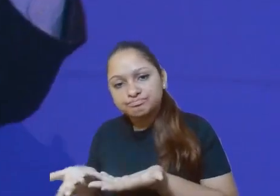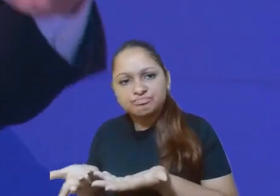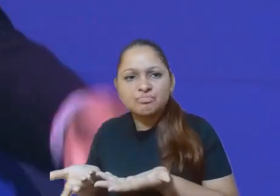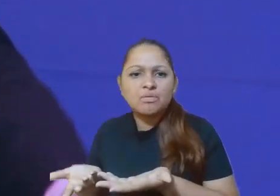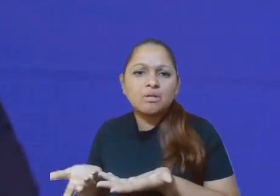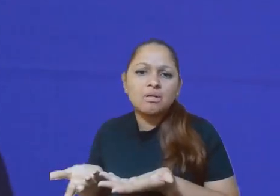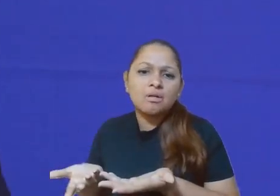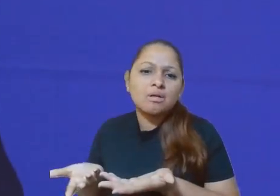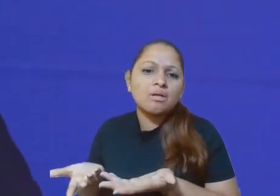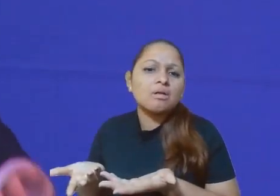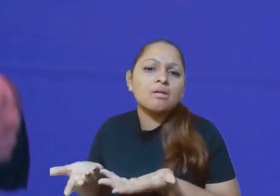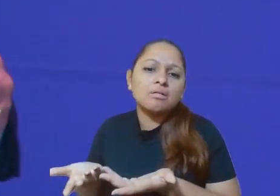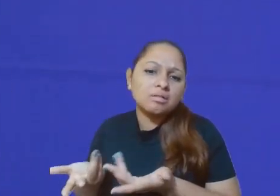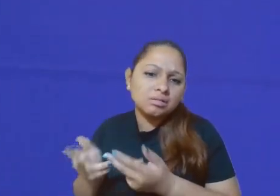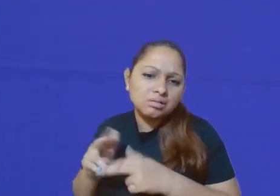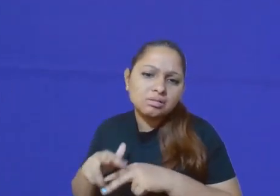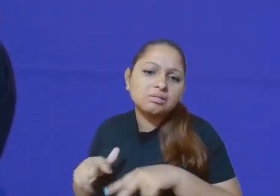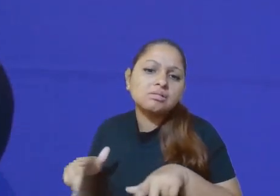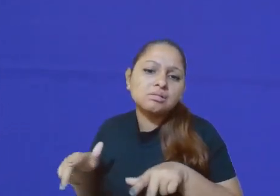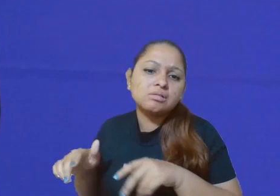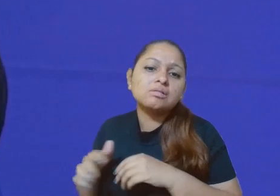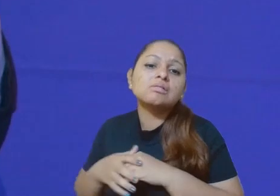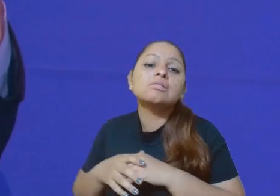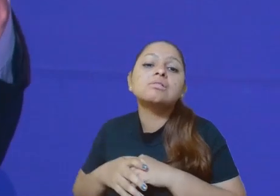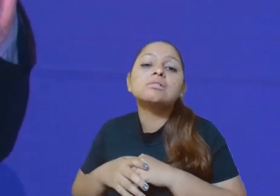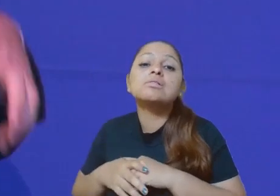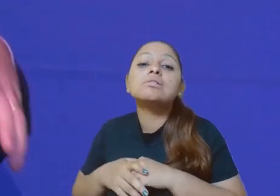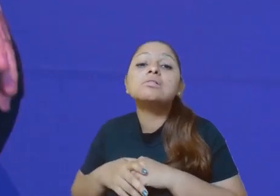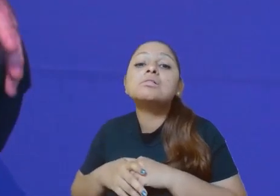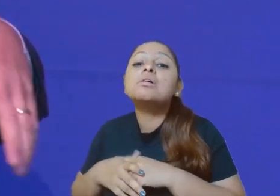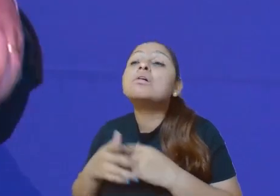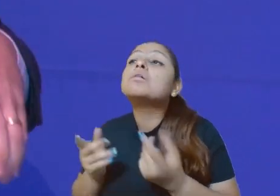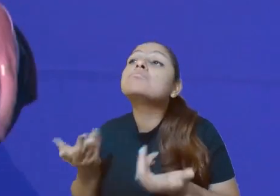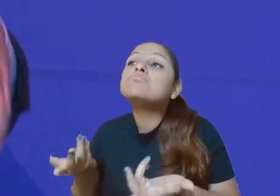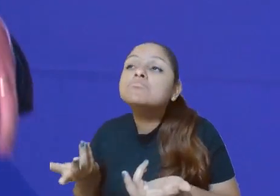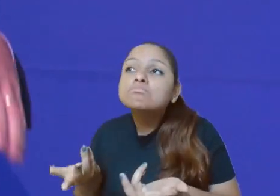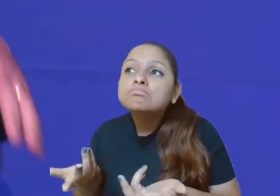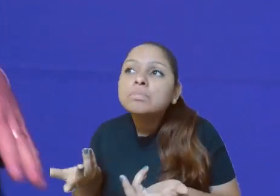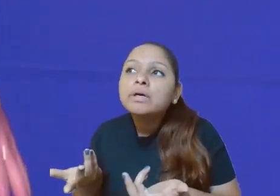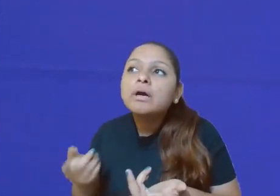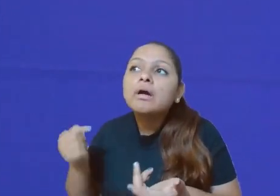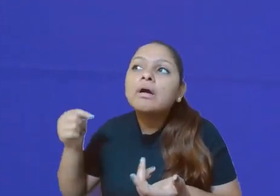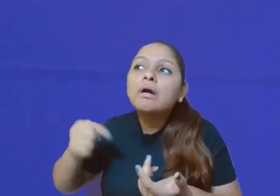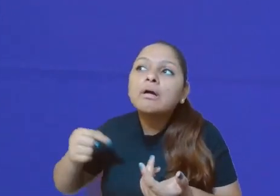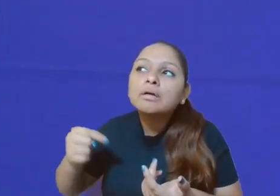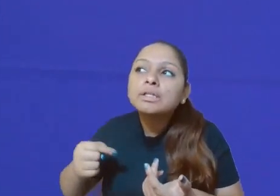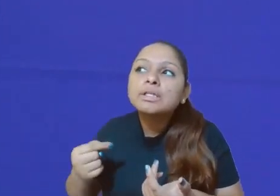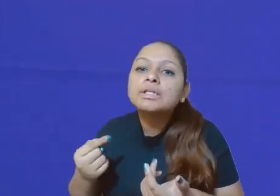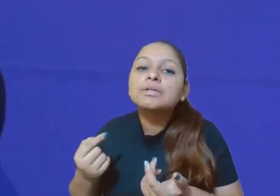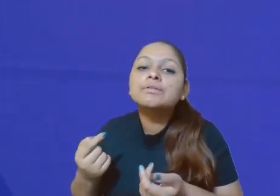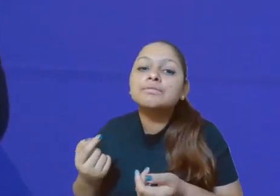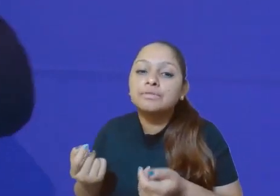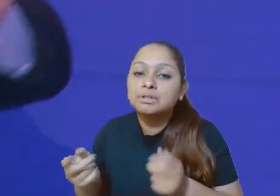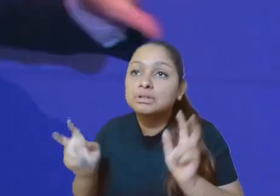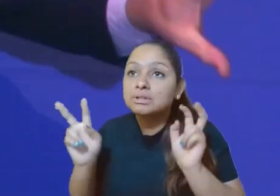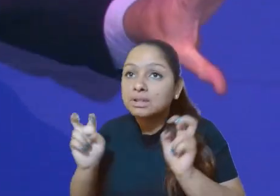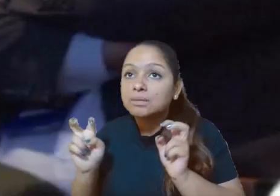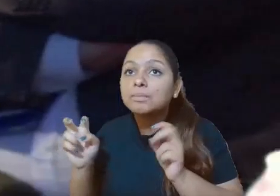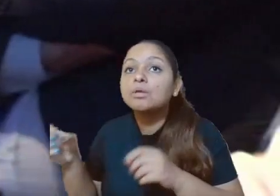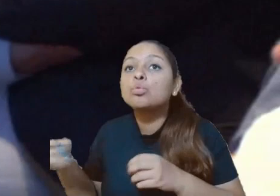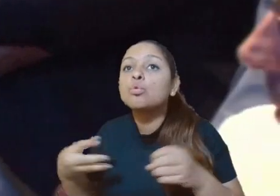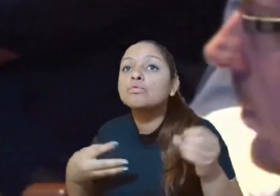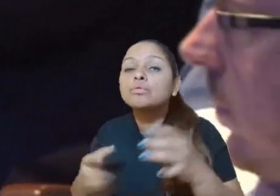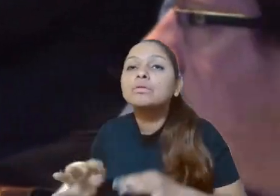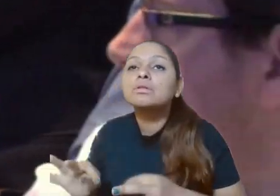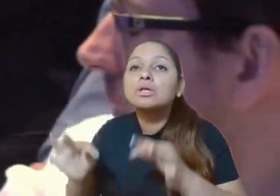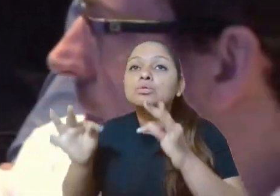board, to the technological center, and ask, what is the policy of the university related to open innovation?